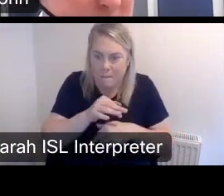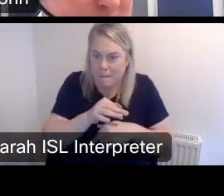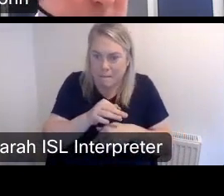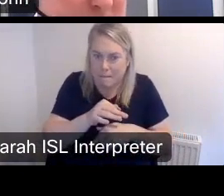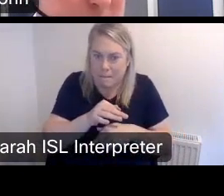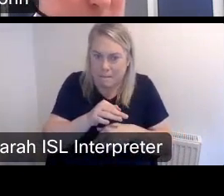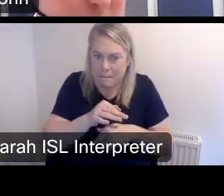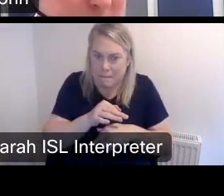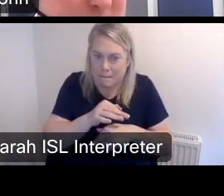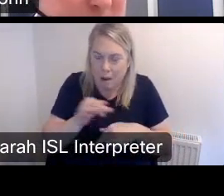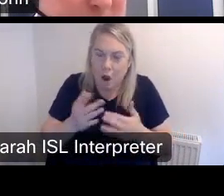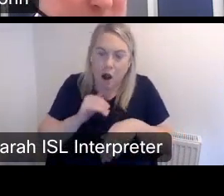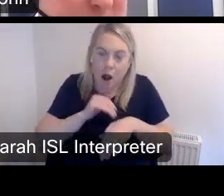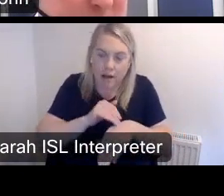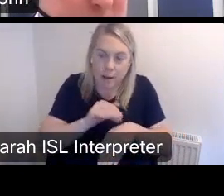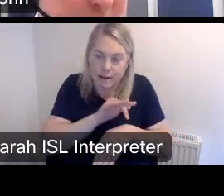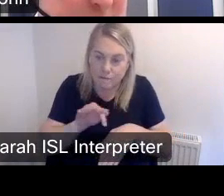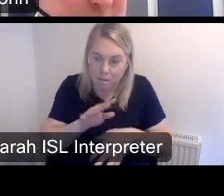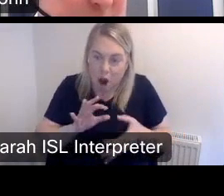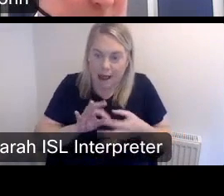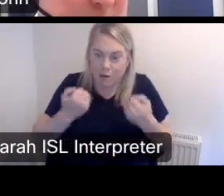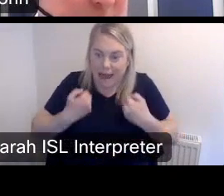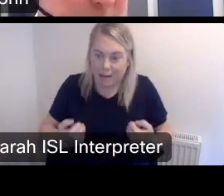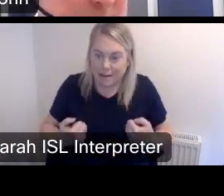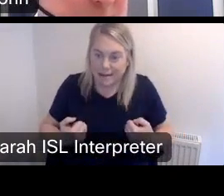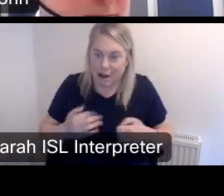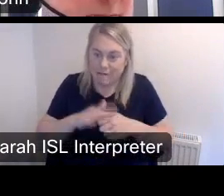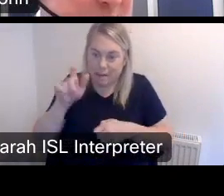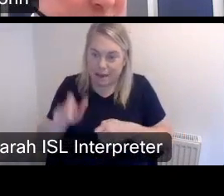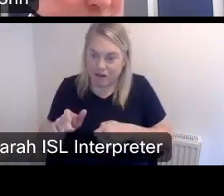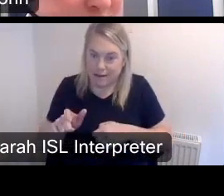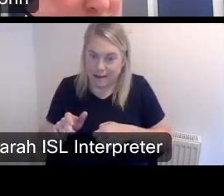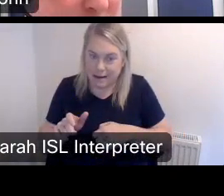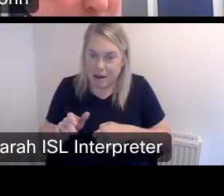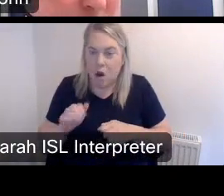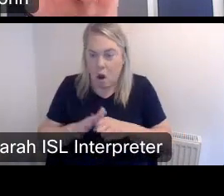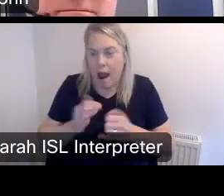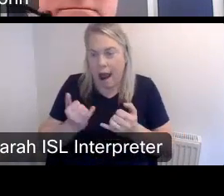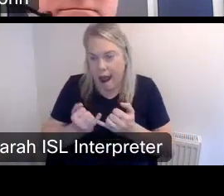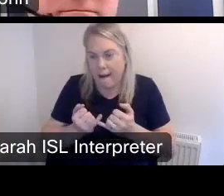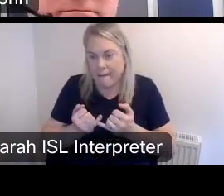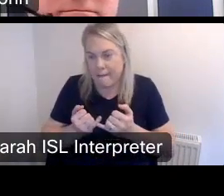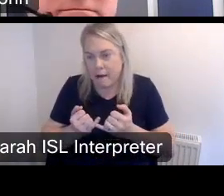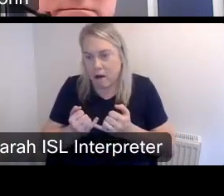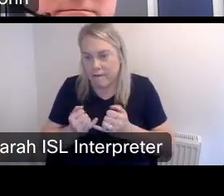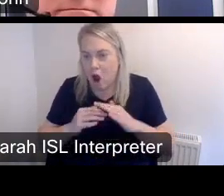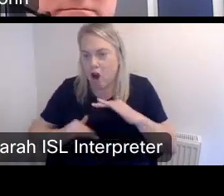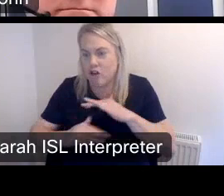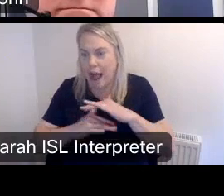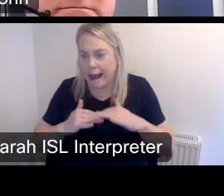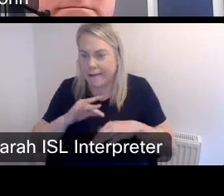consequence of or wholly attributable to the illness of the patient or an underlying condition of the